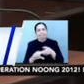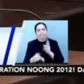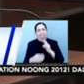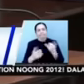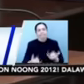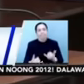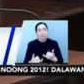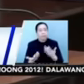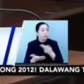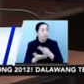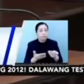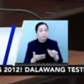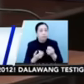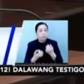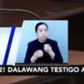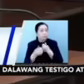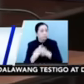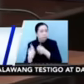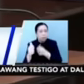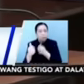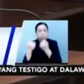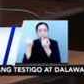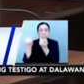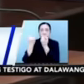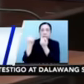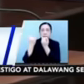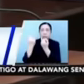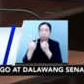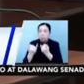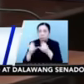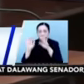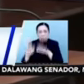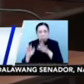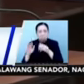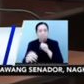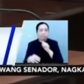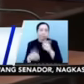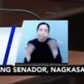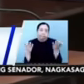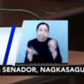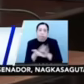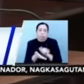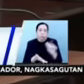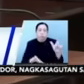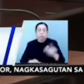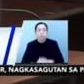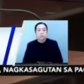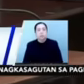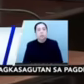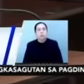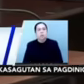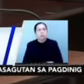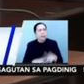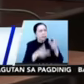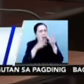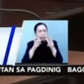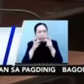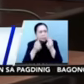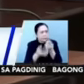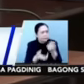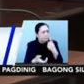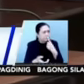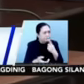to follow instructions from the powers that be. Simple as that. I've listened to all my colleagues throughout my